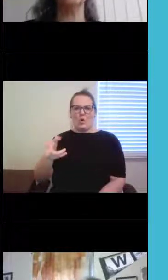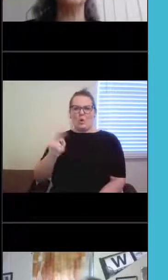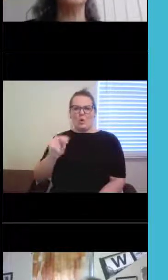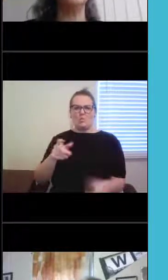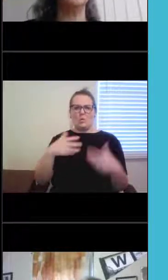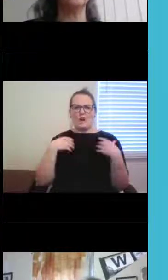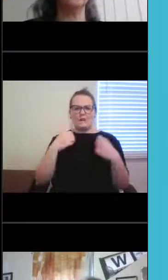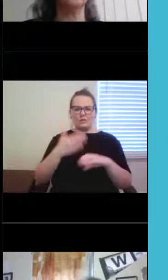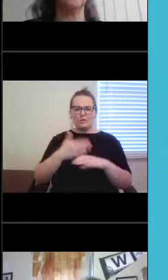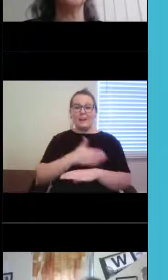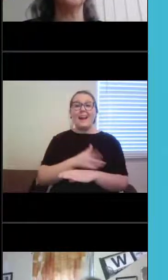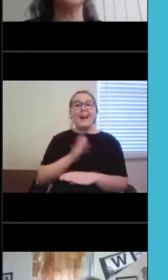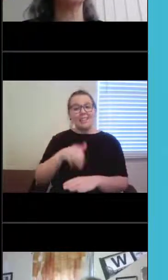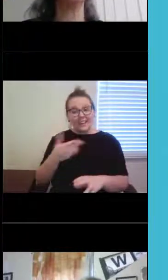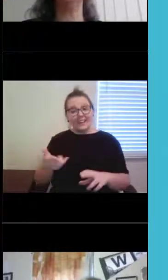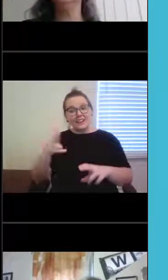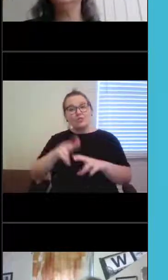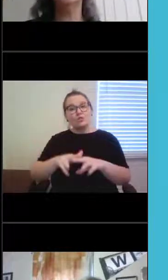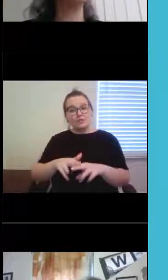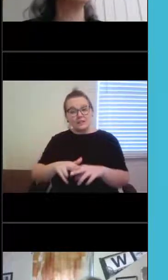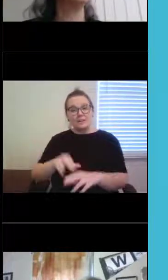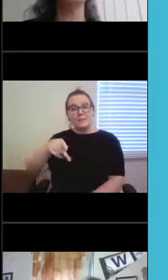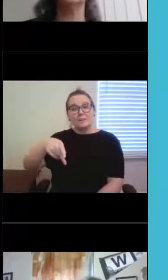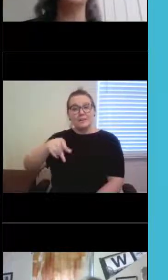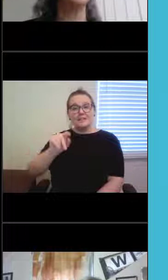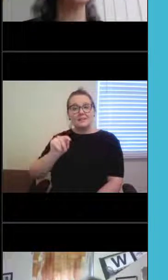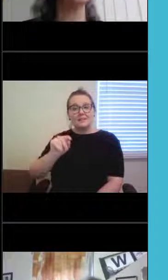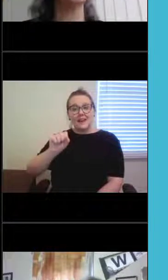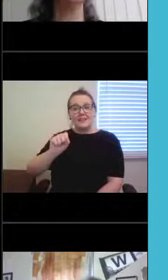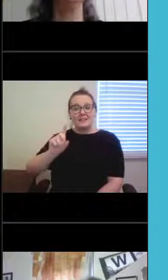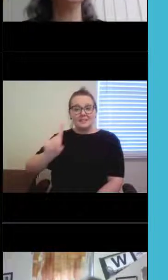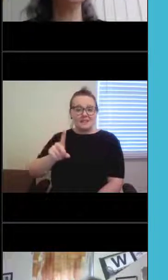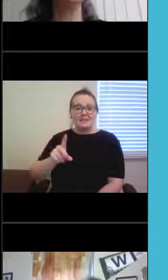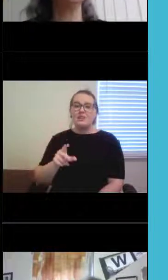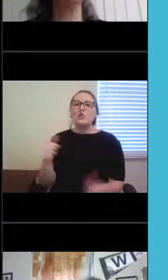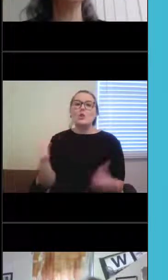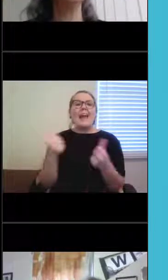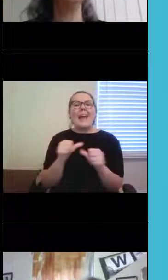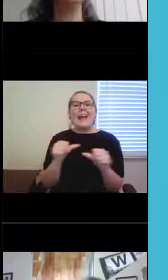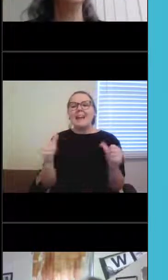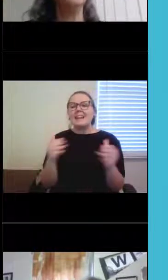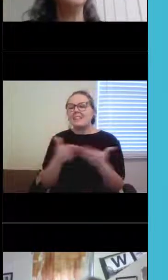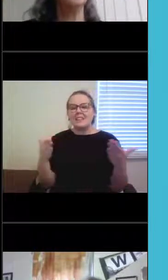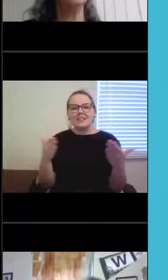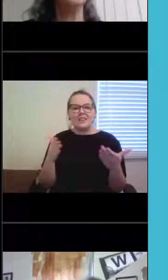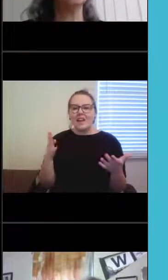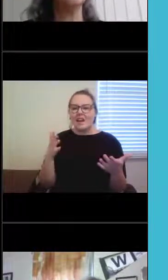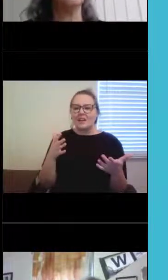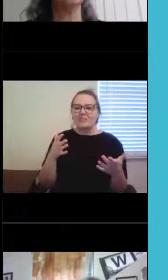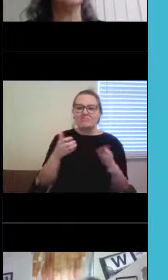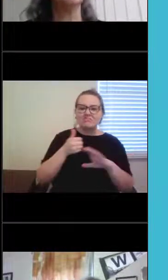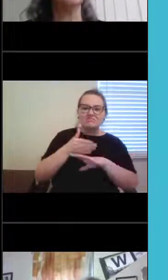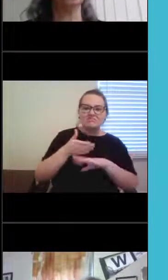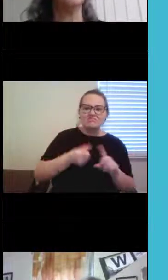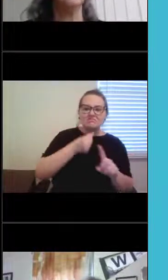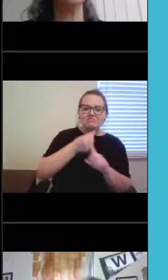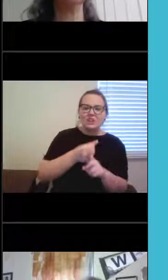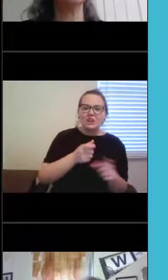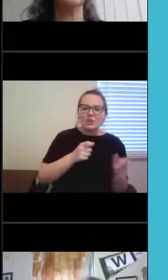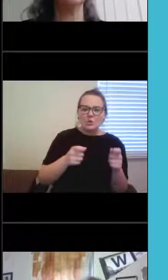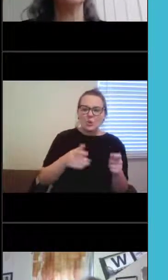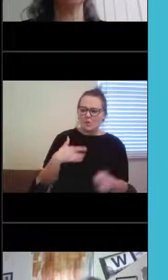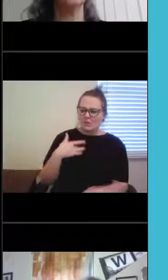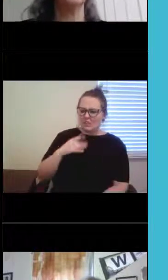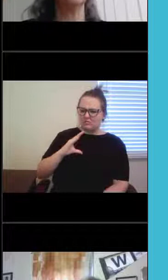with increased PTSD and problem drinking. So anything that undermines control, particularly making them feel small, like they